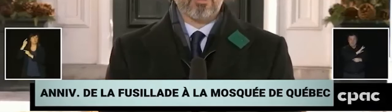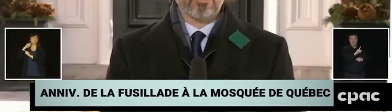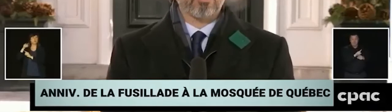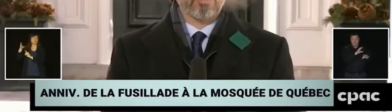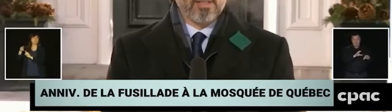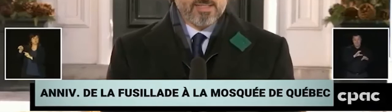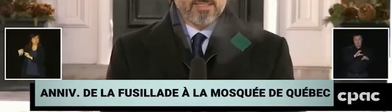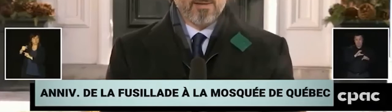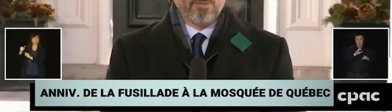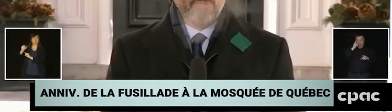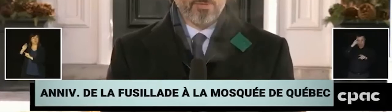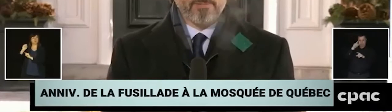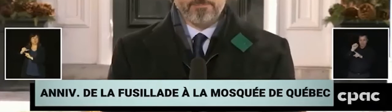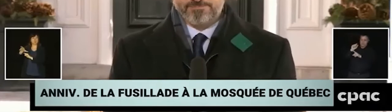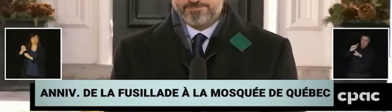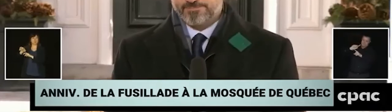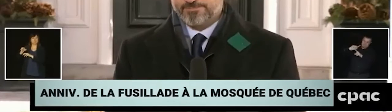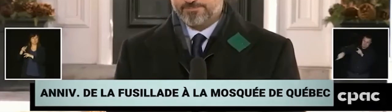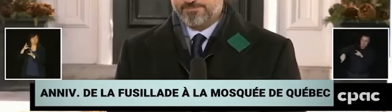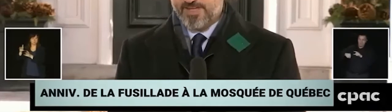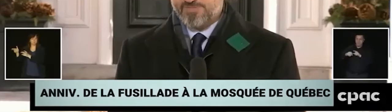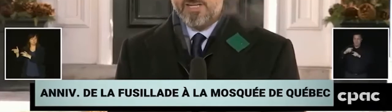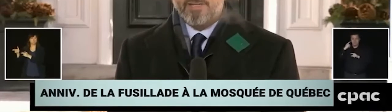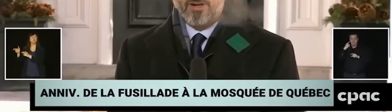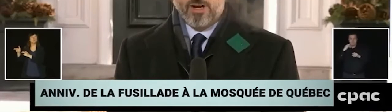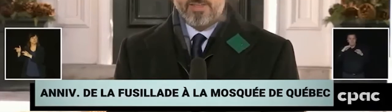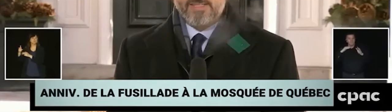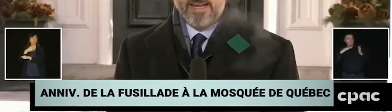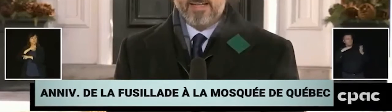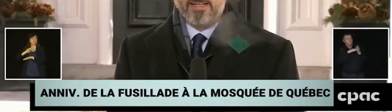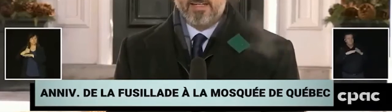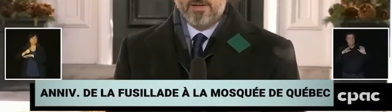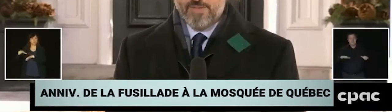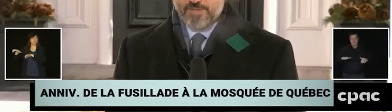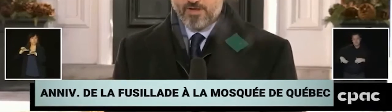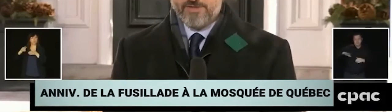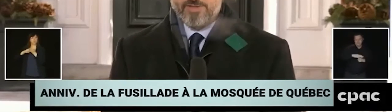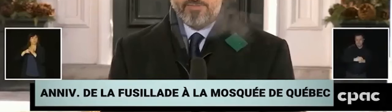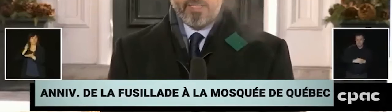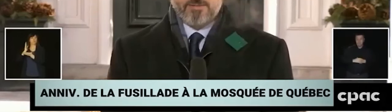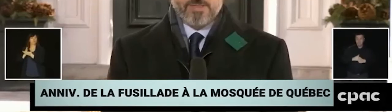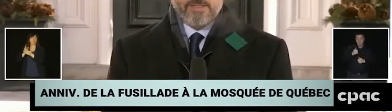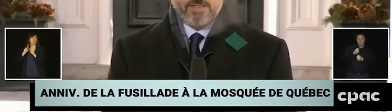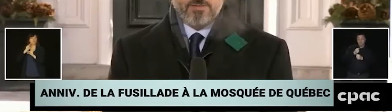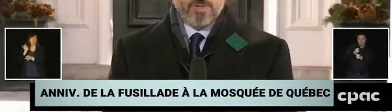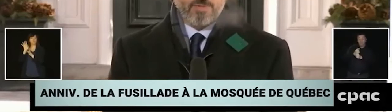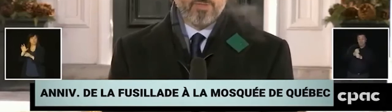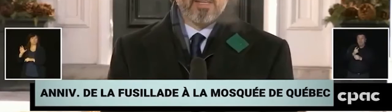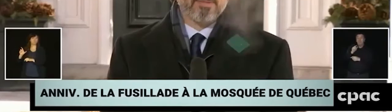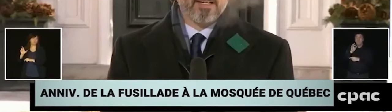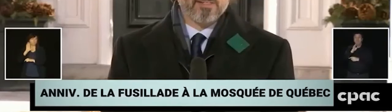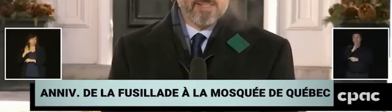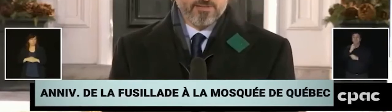d'action contre l'islamophobie. Every year on this day, we will honor the victims and we